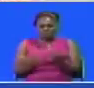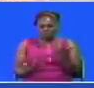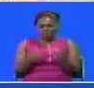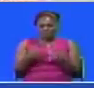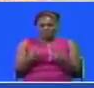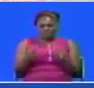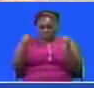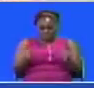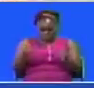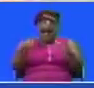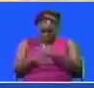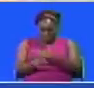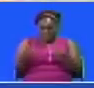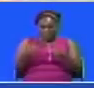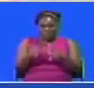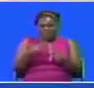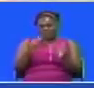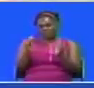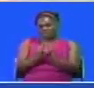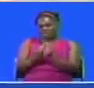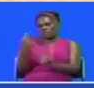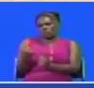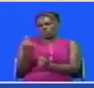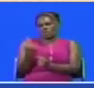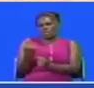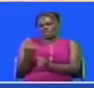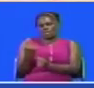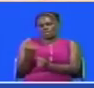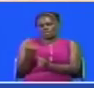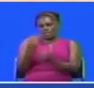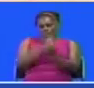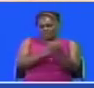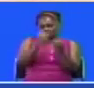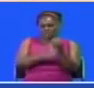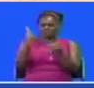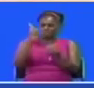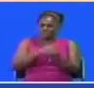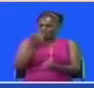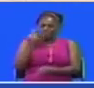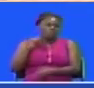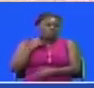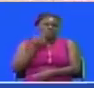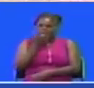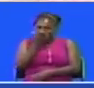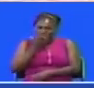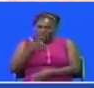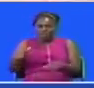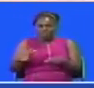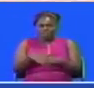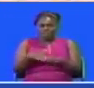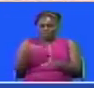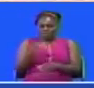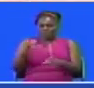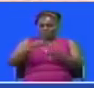nyuki kuingia, lakini tuna kama 10 tu peke yake imeingia nyuki. After harvesting, the honey is brought by members to the cooperative